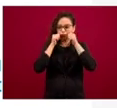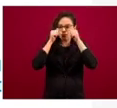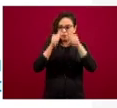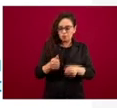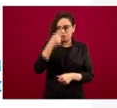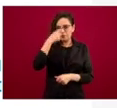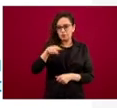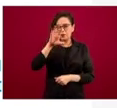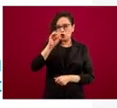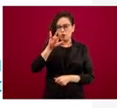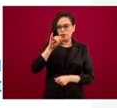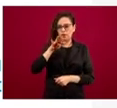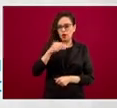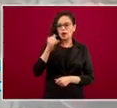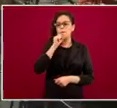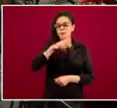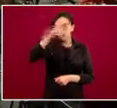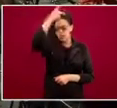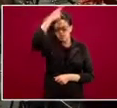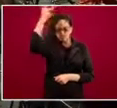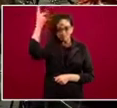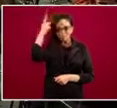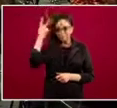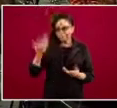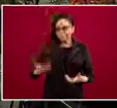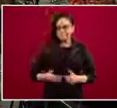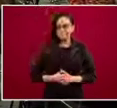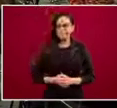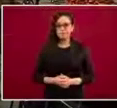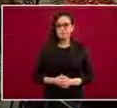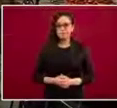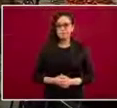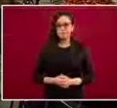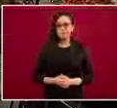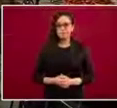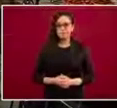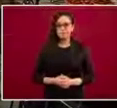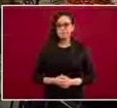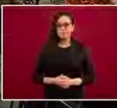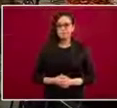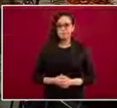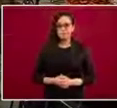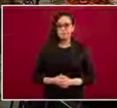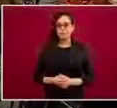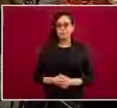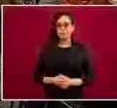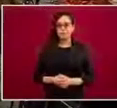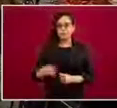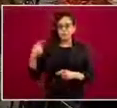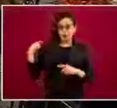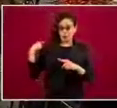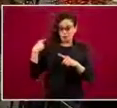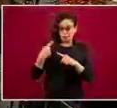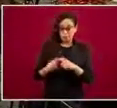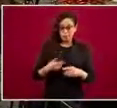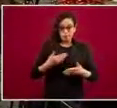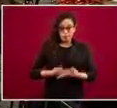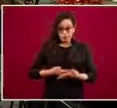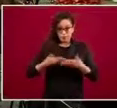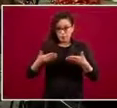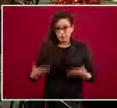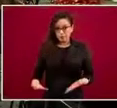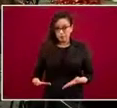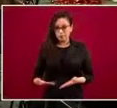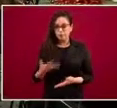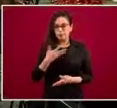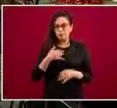structure, non-essential services, personal protection equipment. These are all services that the private sector hospitals could be